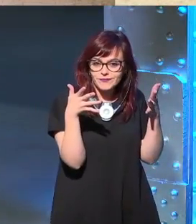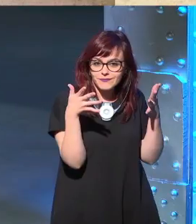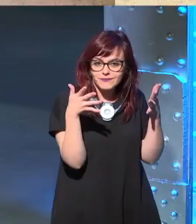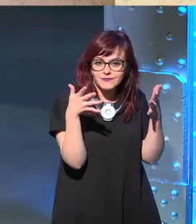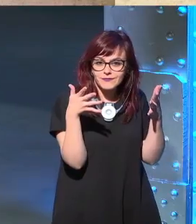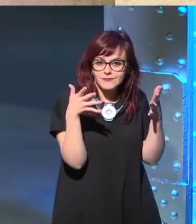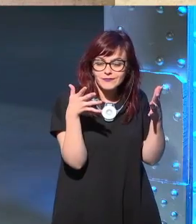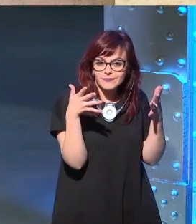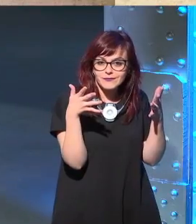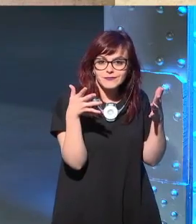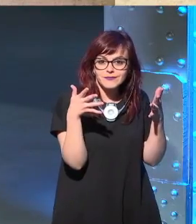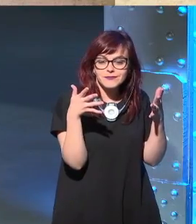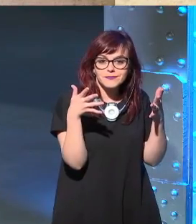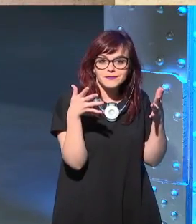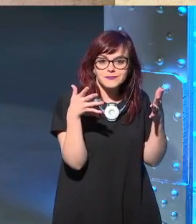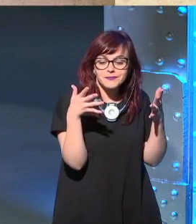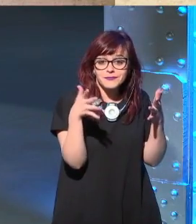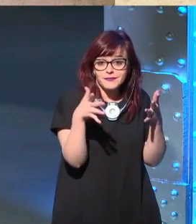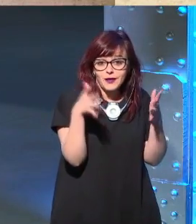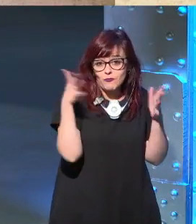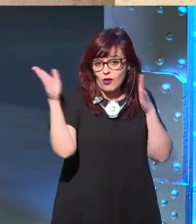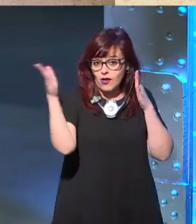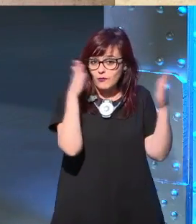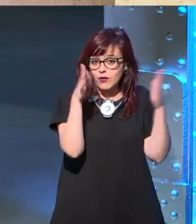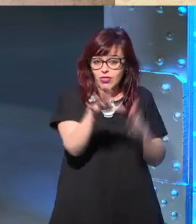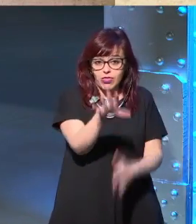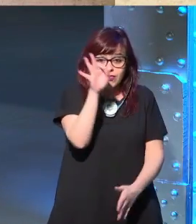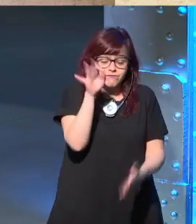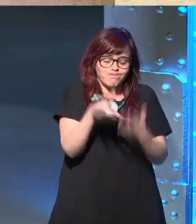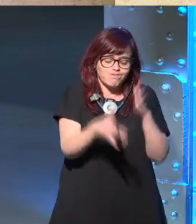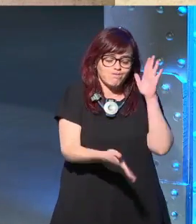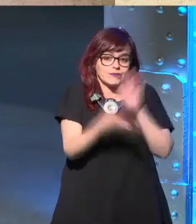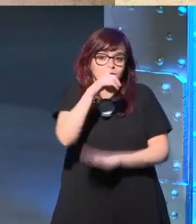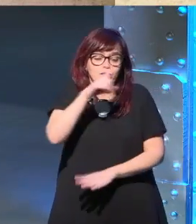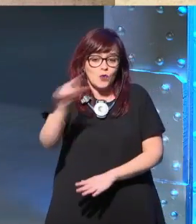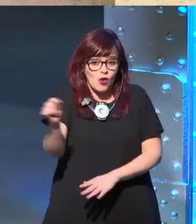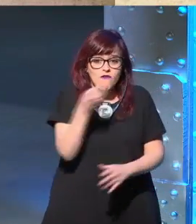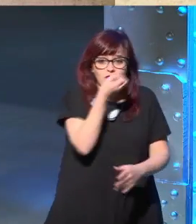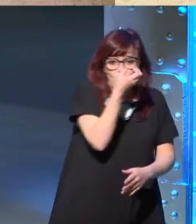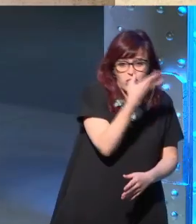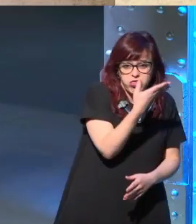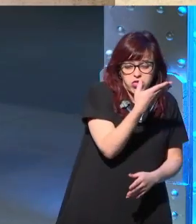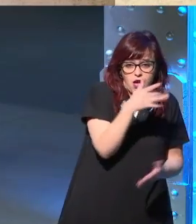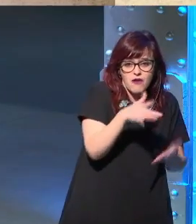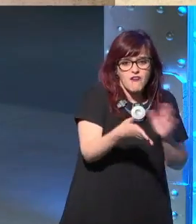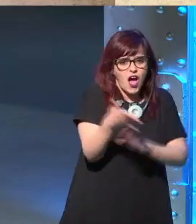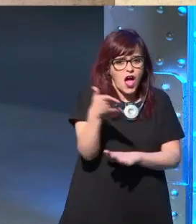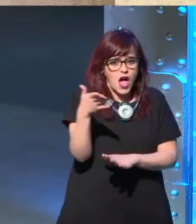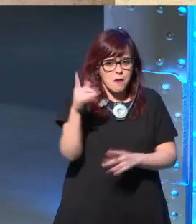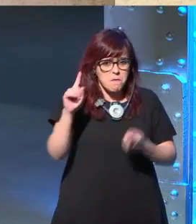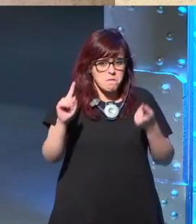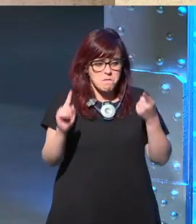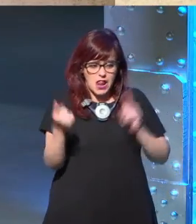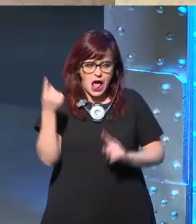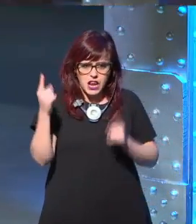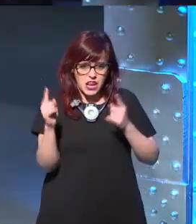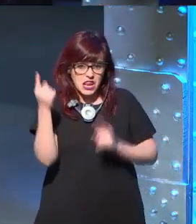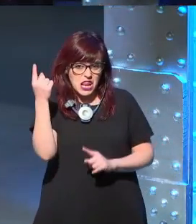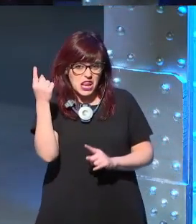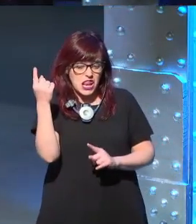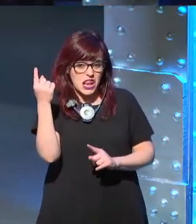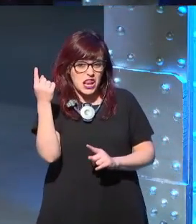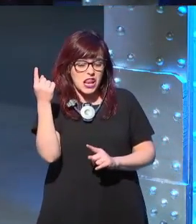leave leave Florence for Milan. And as Javier said, he writes